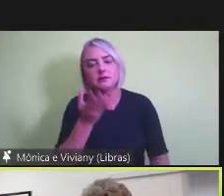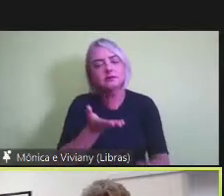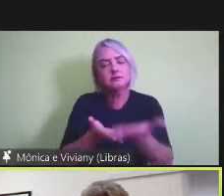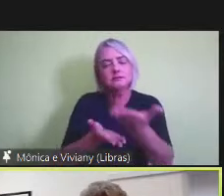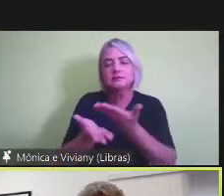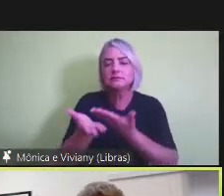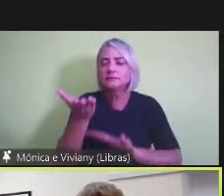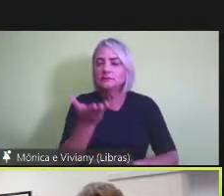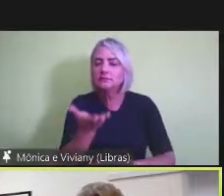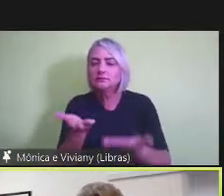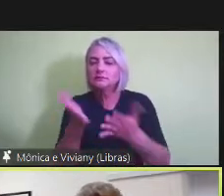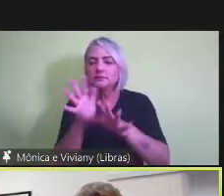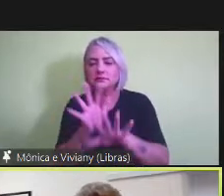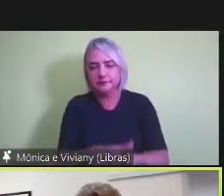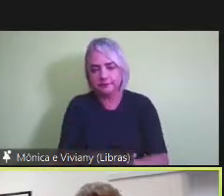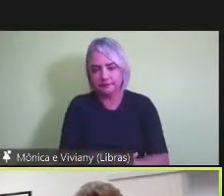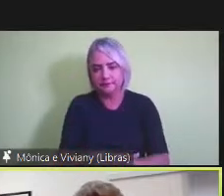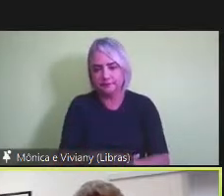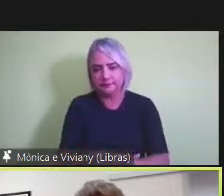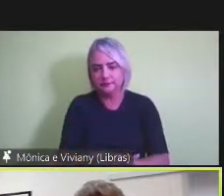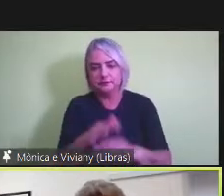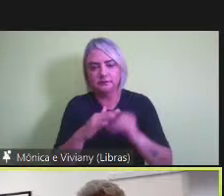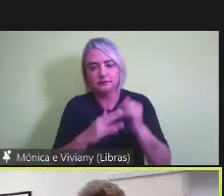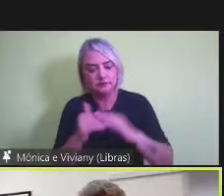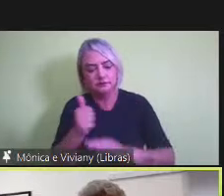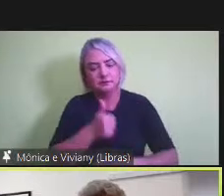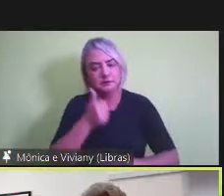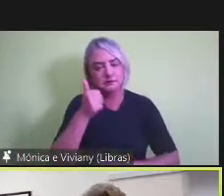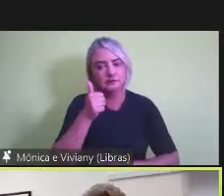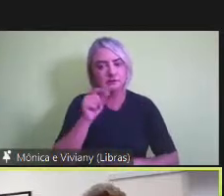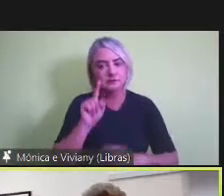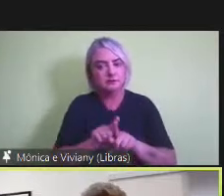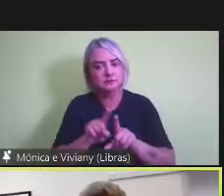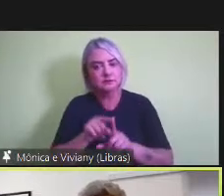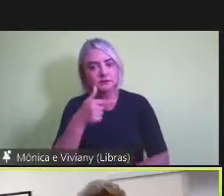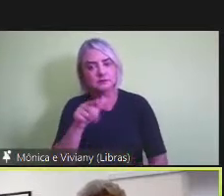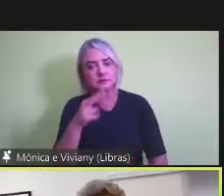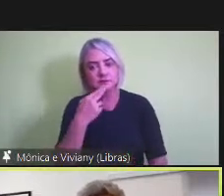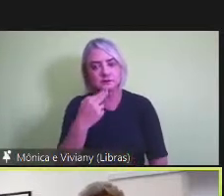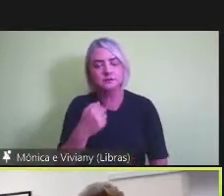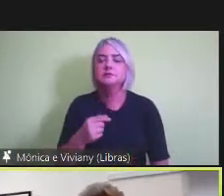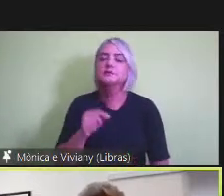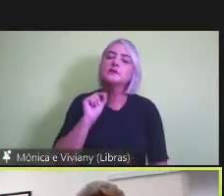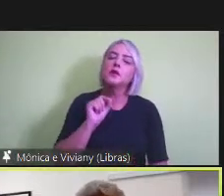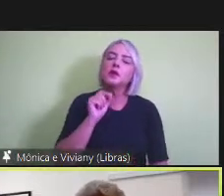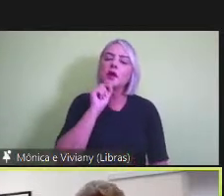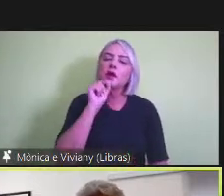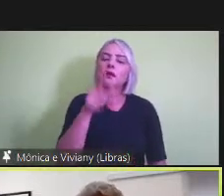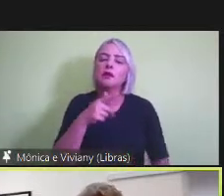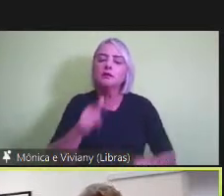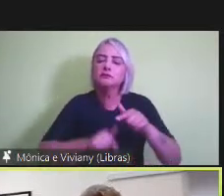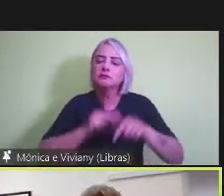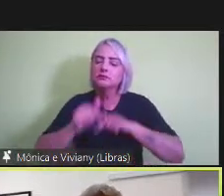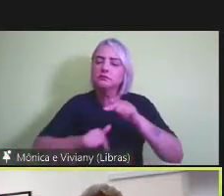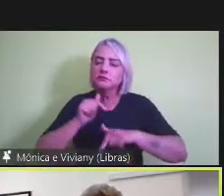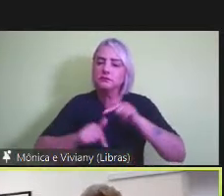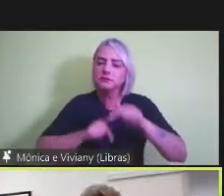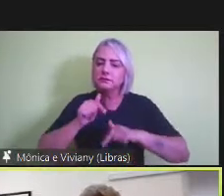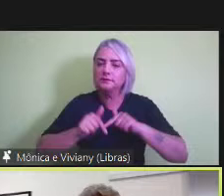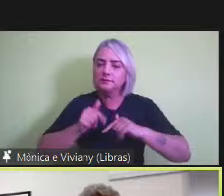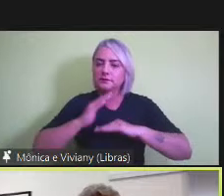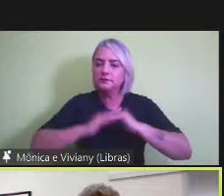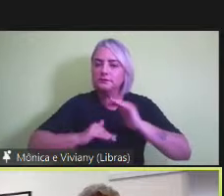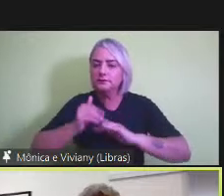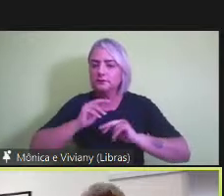very important to articulating the integrate professionals, dietitian professionals, and other professionals. So when we talk about